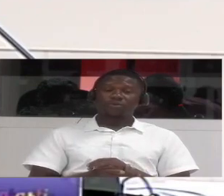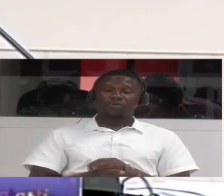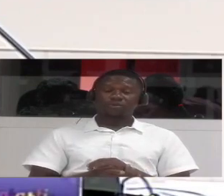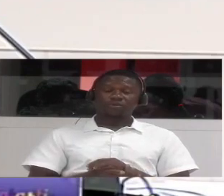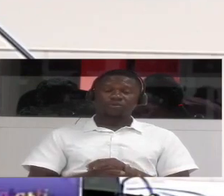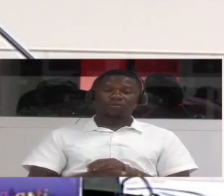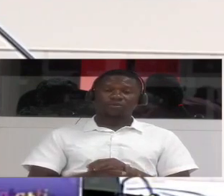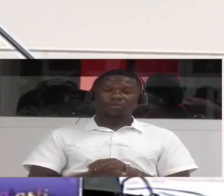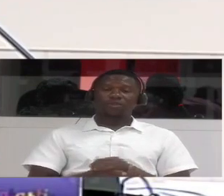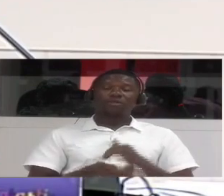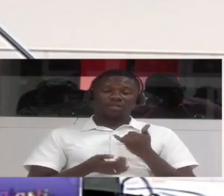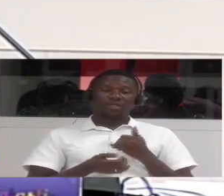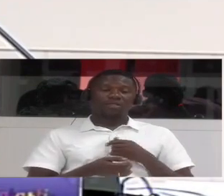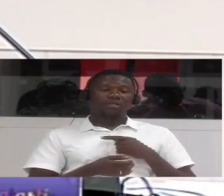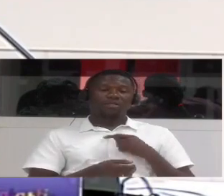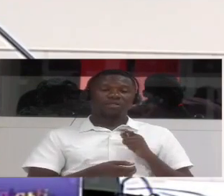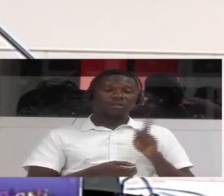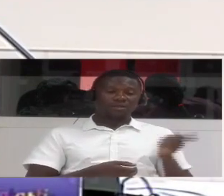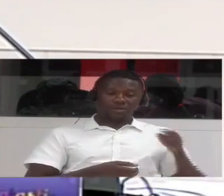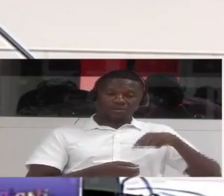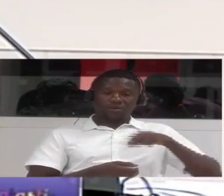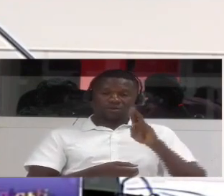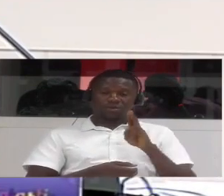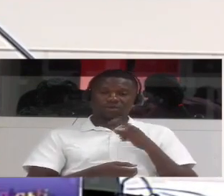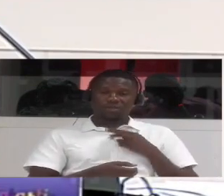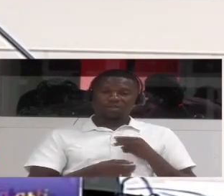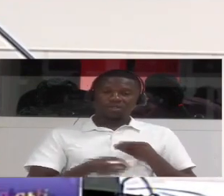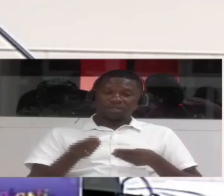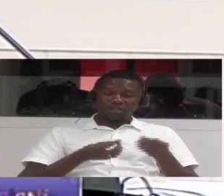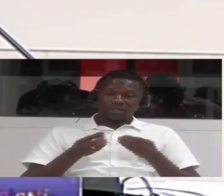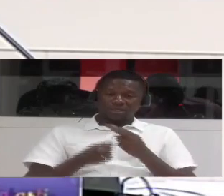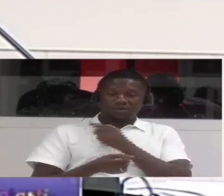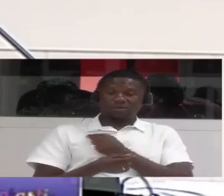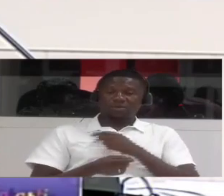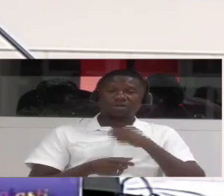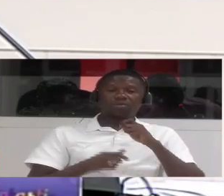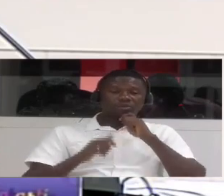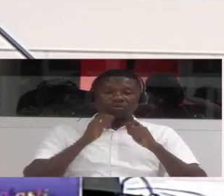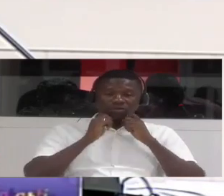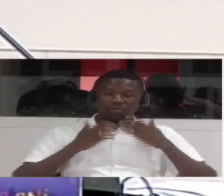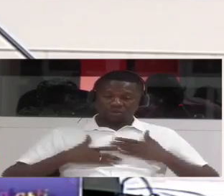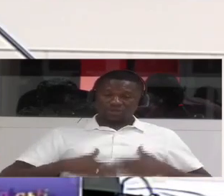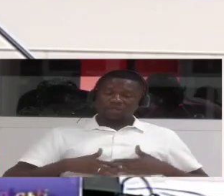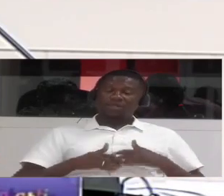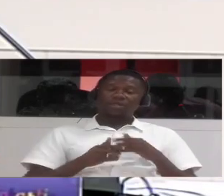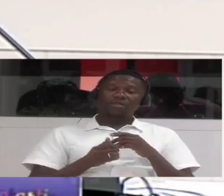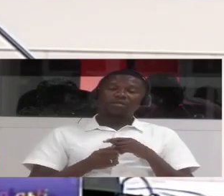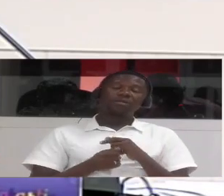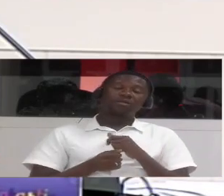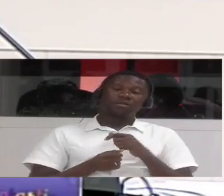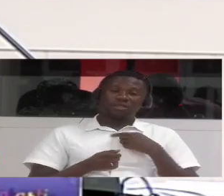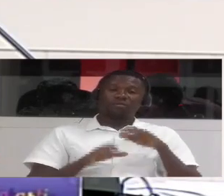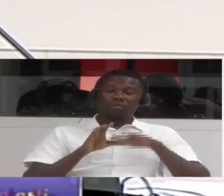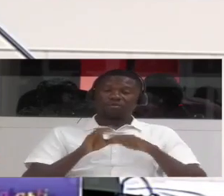Well, the GPU, as a trade union and professional body, is